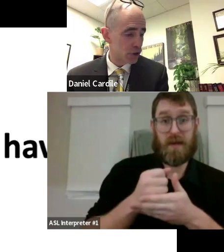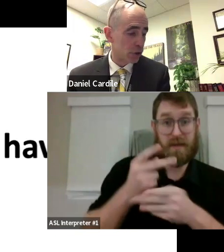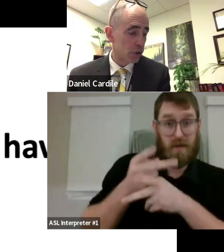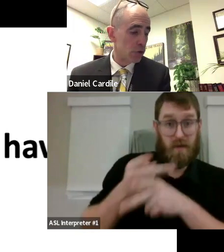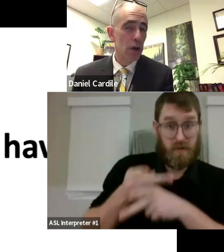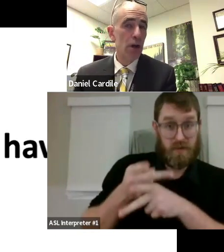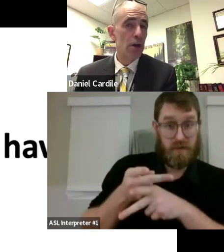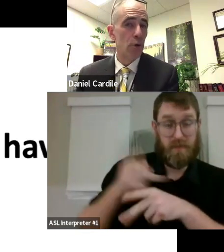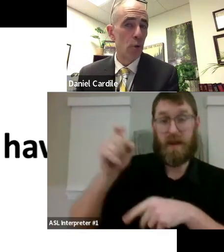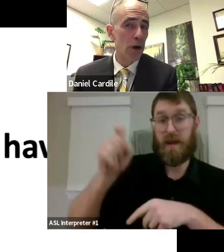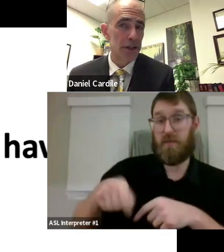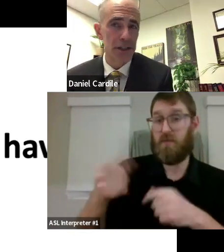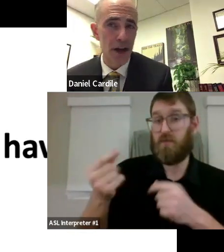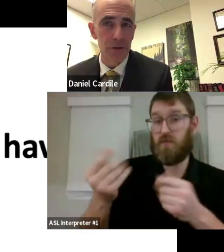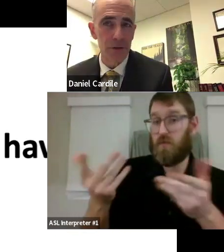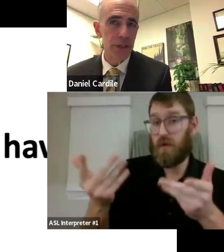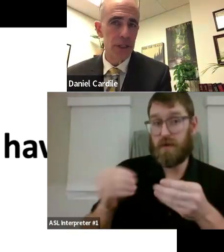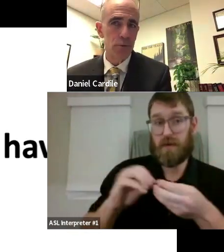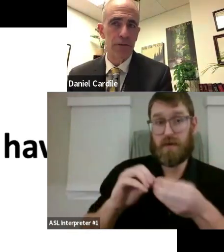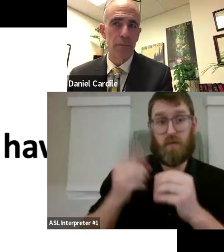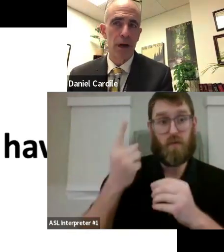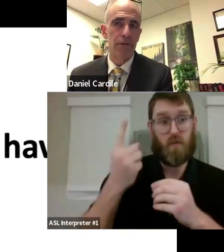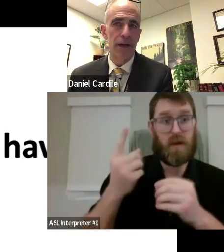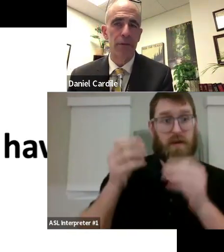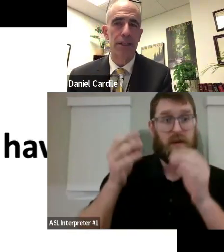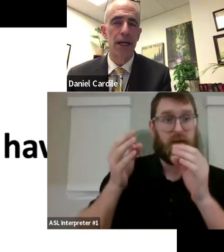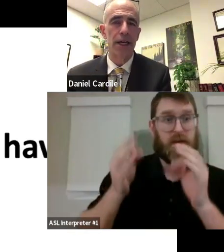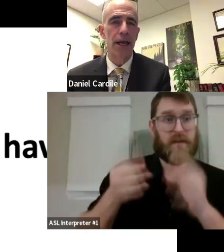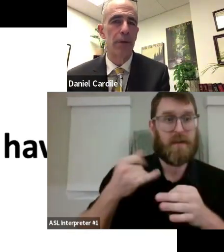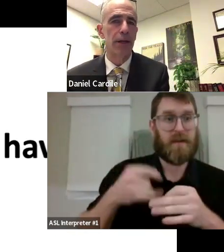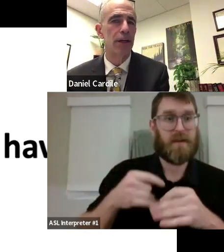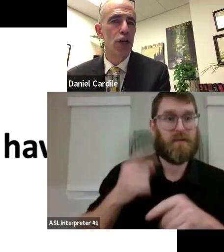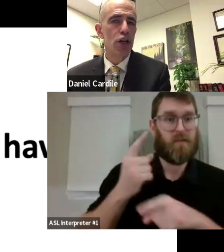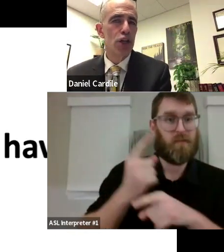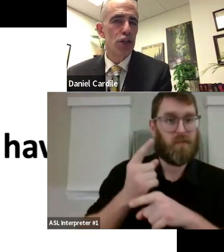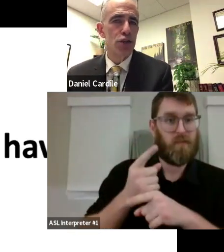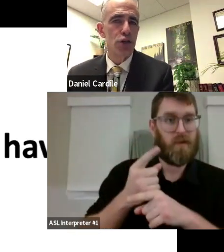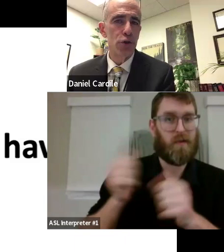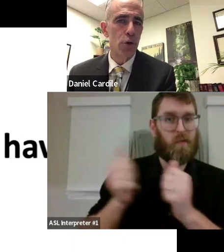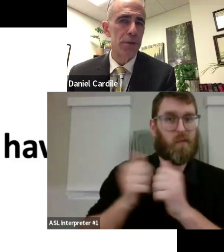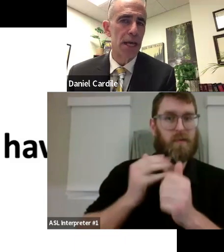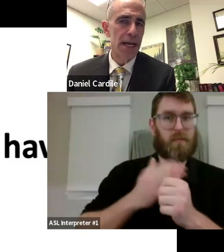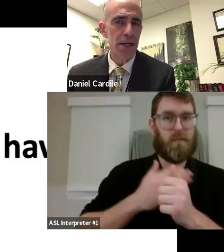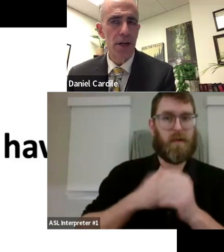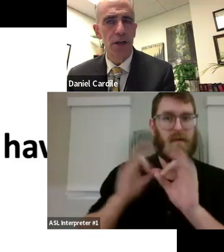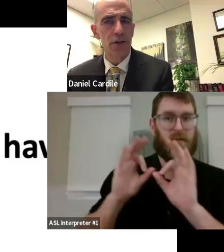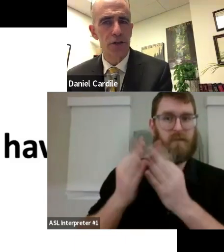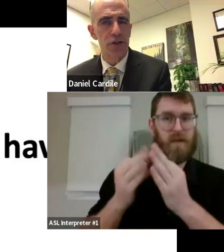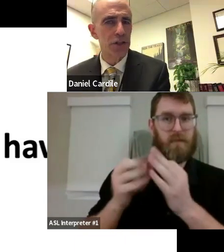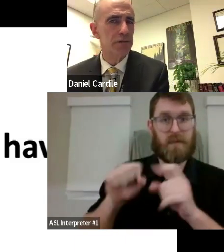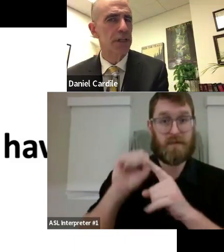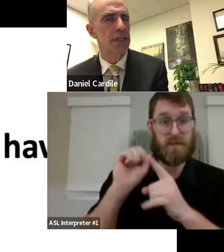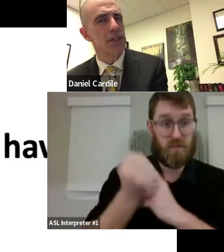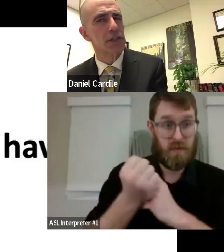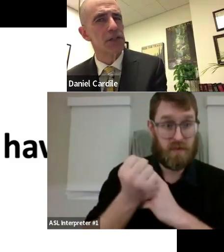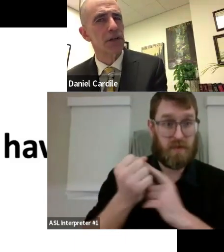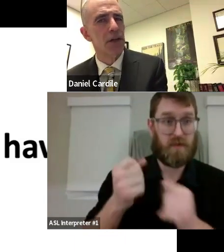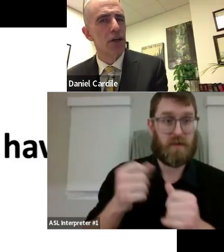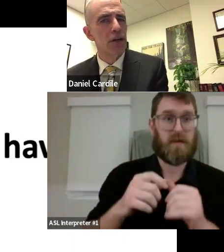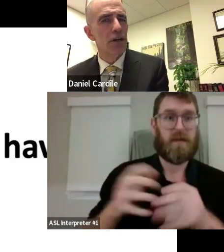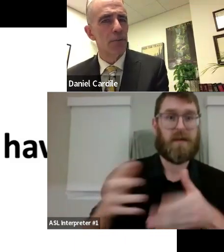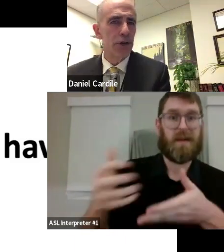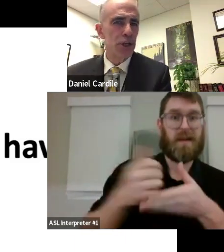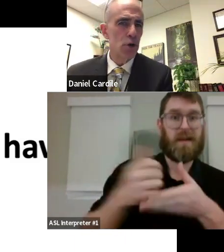have to, number 1, decide if it's reasonable given my family dynamic. 2, obtain doctor's